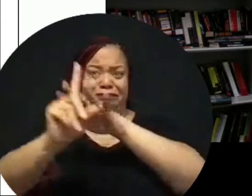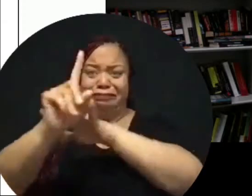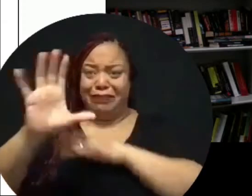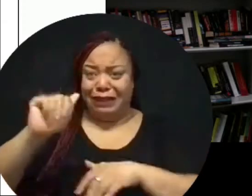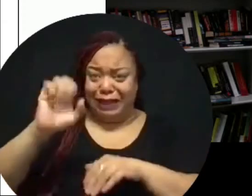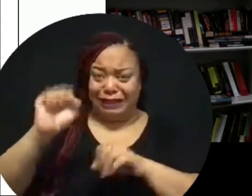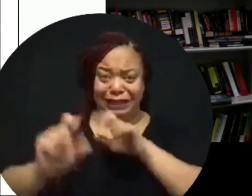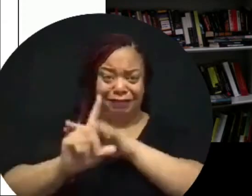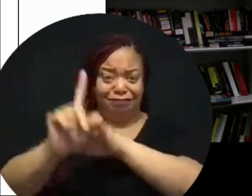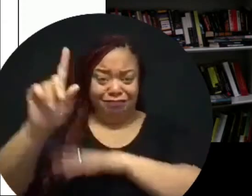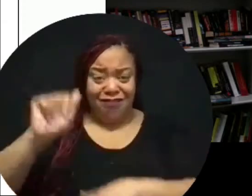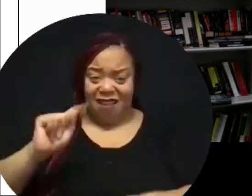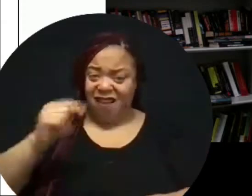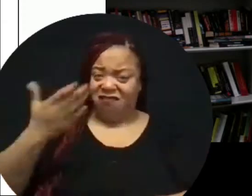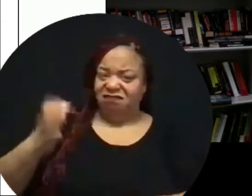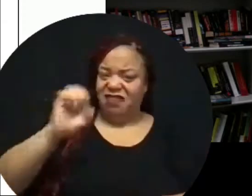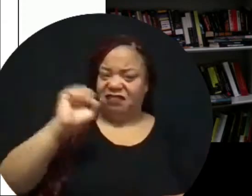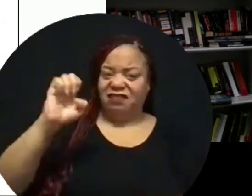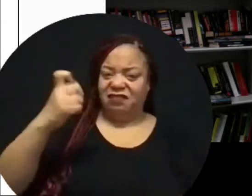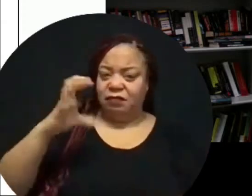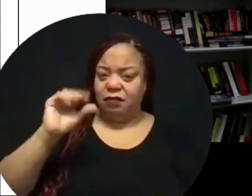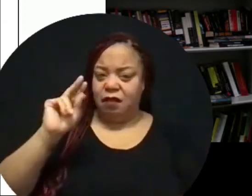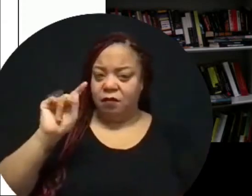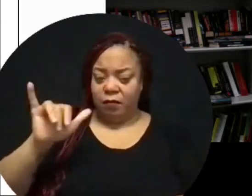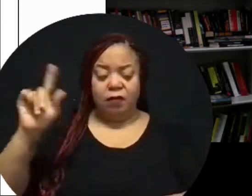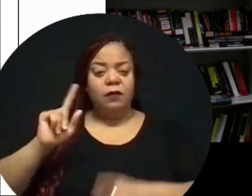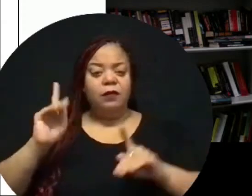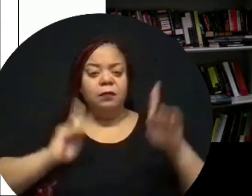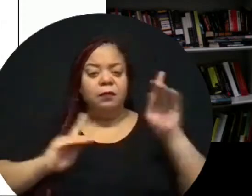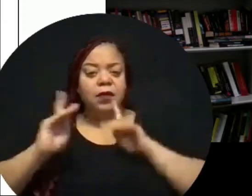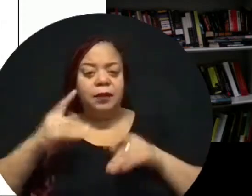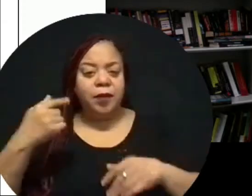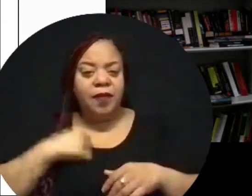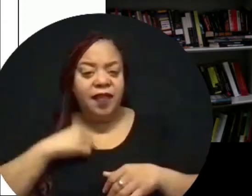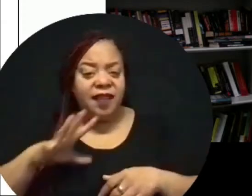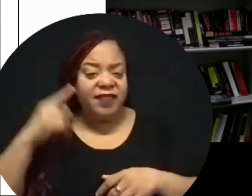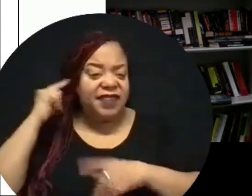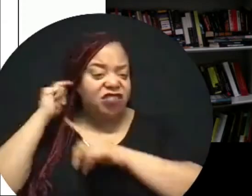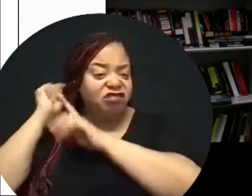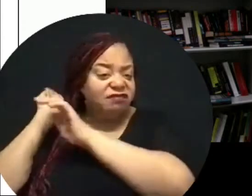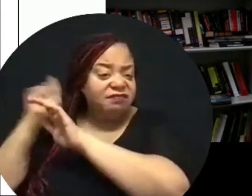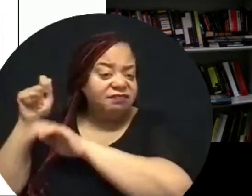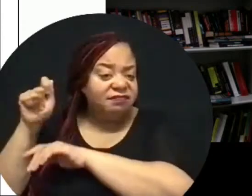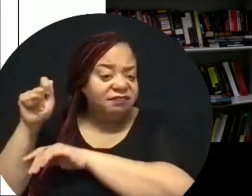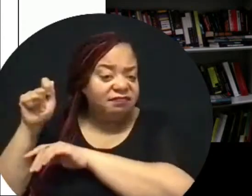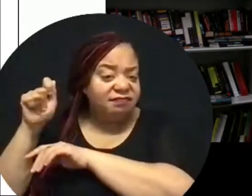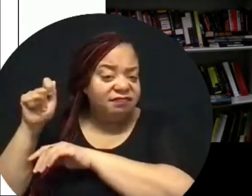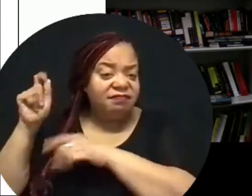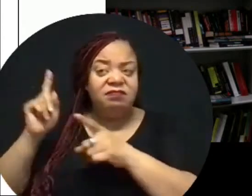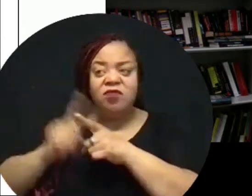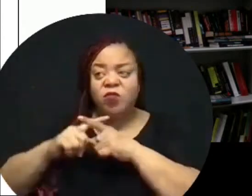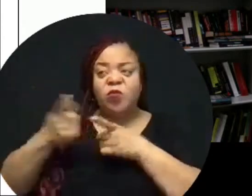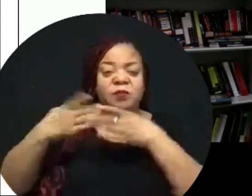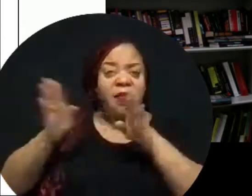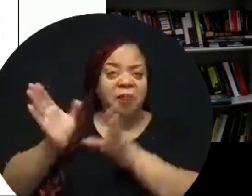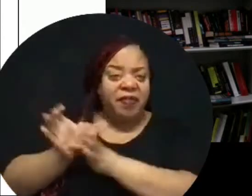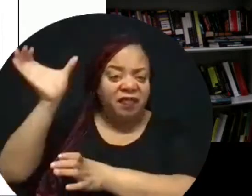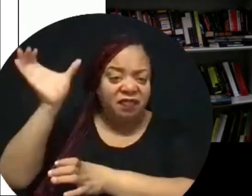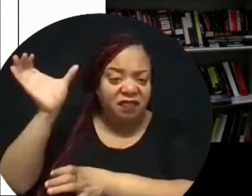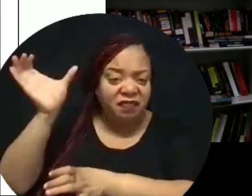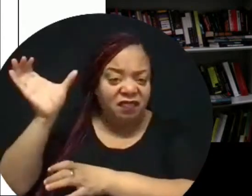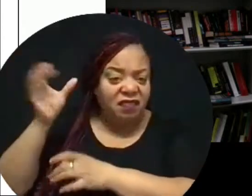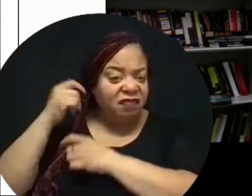pillory for days because they stolen a hog, or because they have broken into a storehouse to